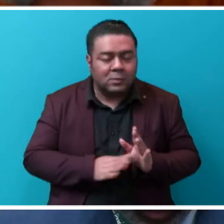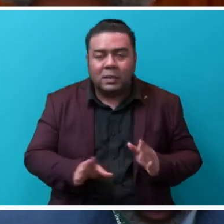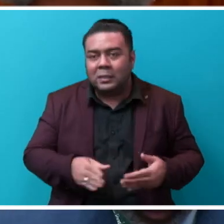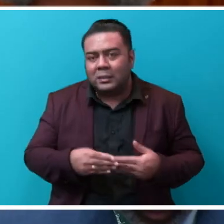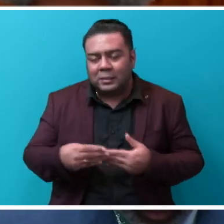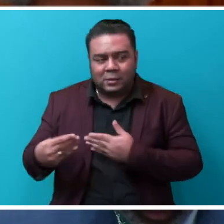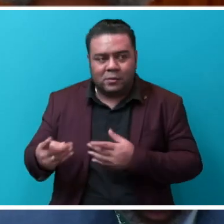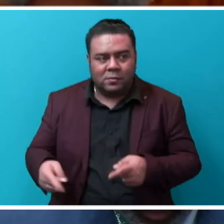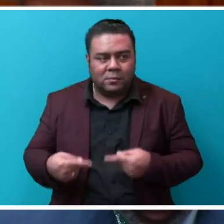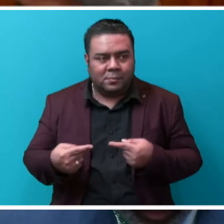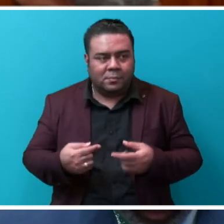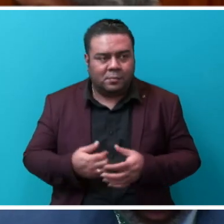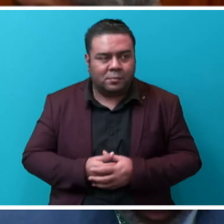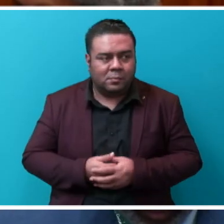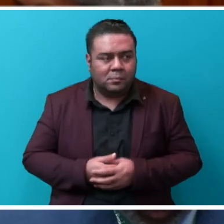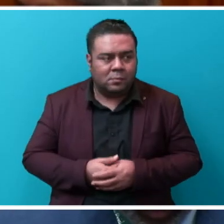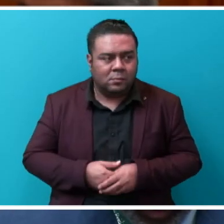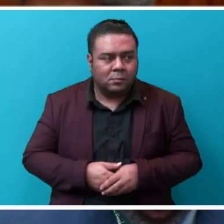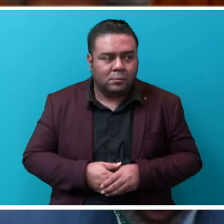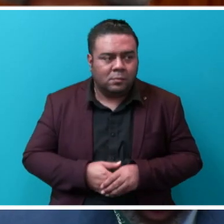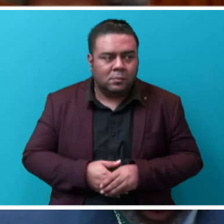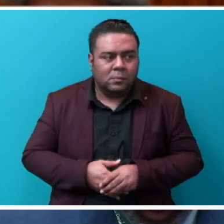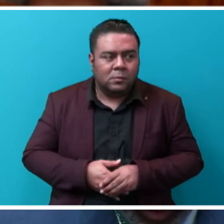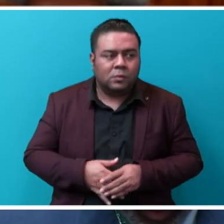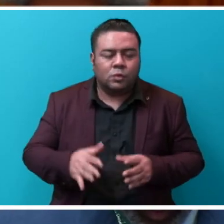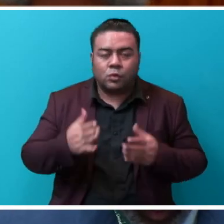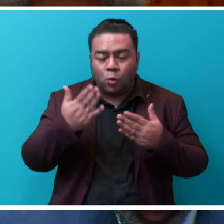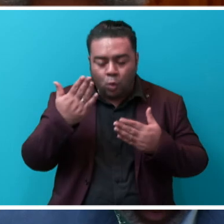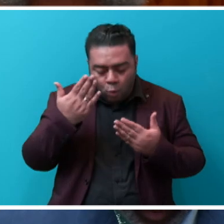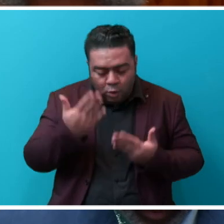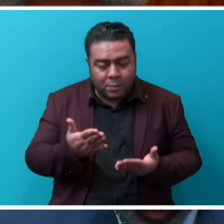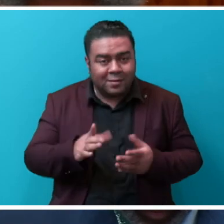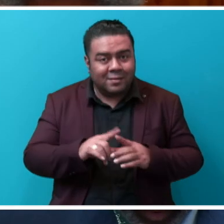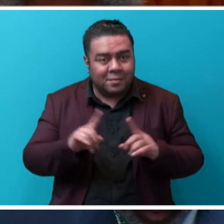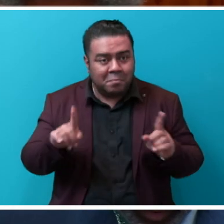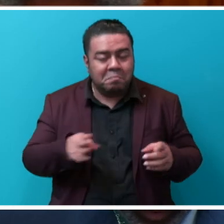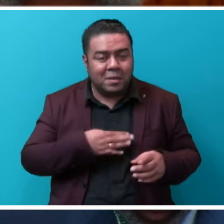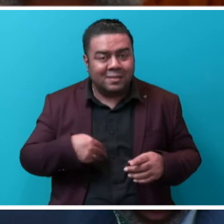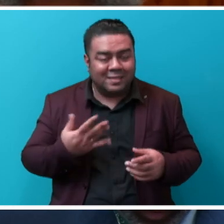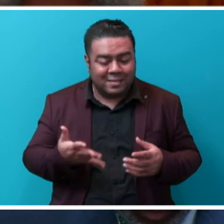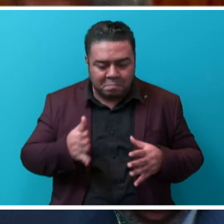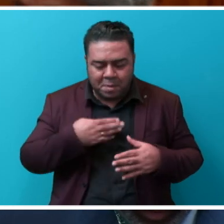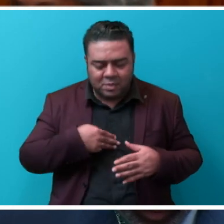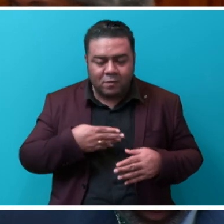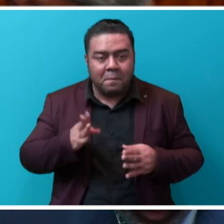Opposition, Honourable Cabinet Ministers, Honourable Members of Parliament.